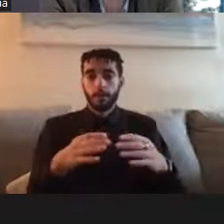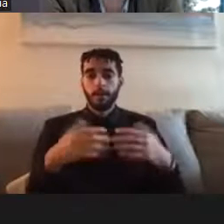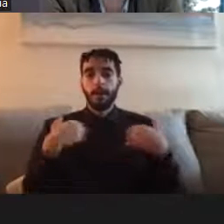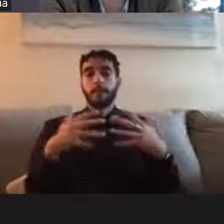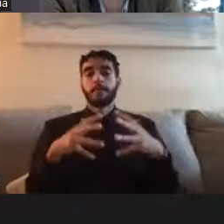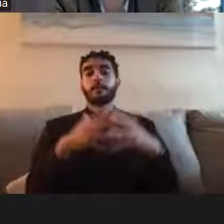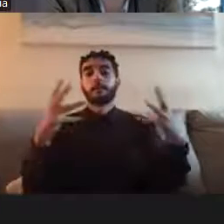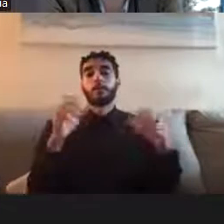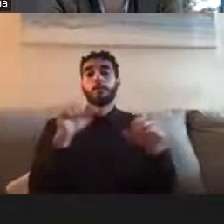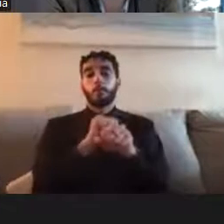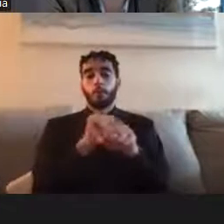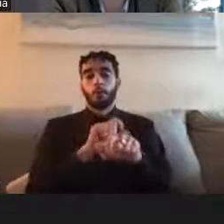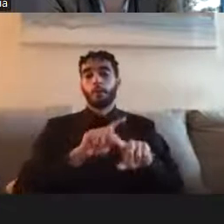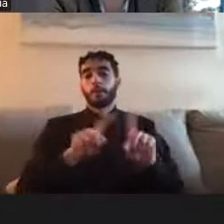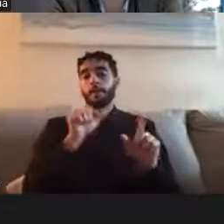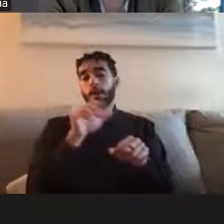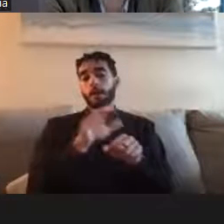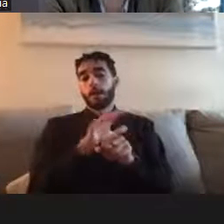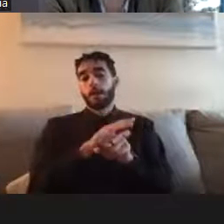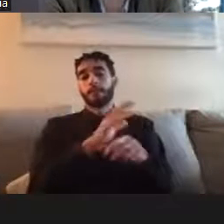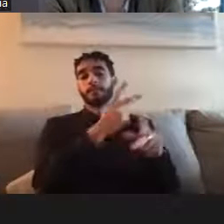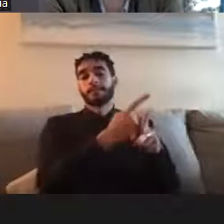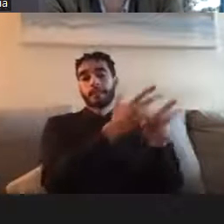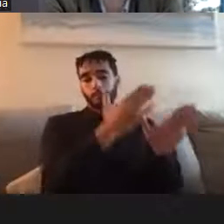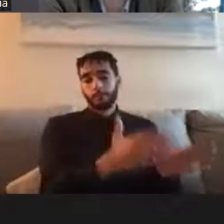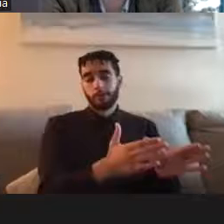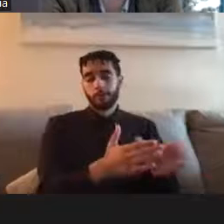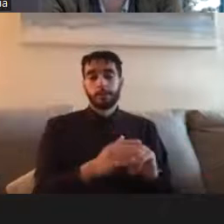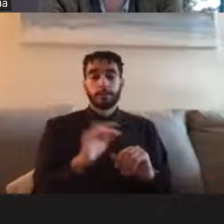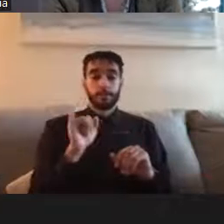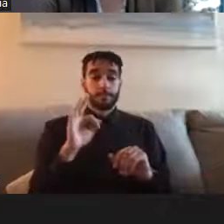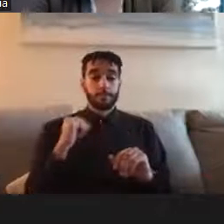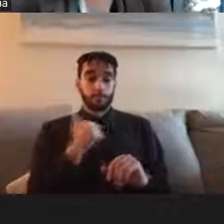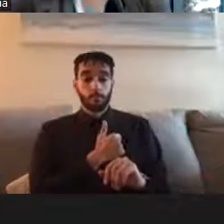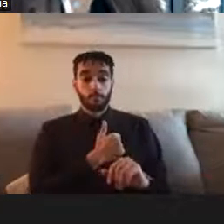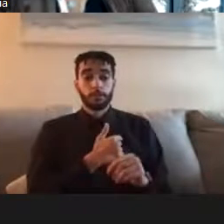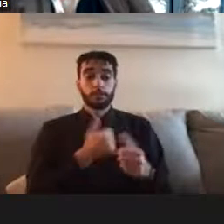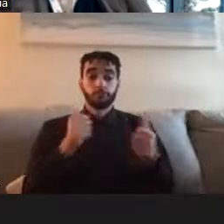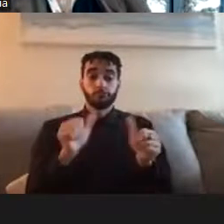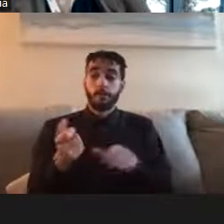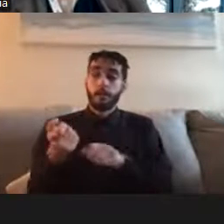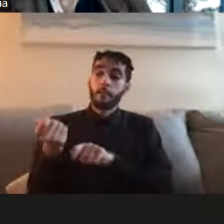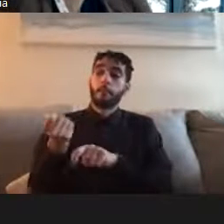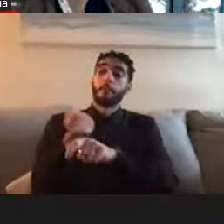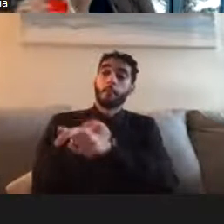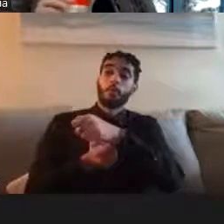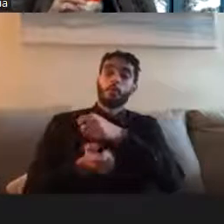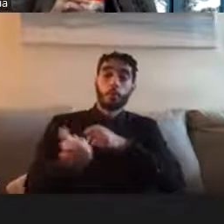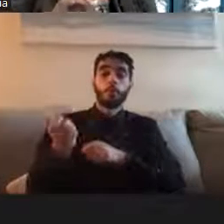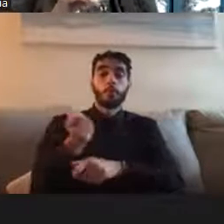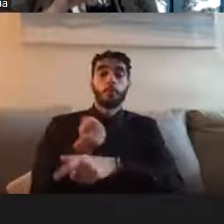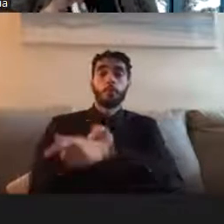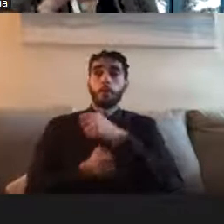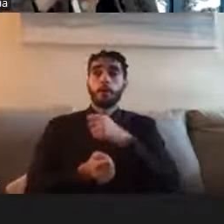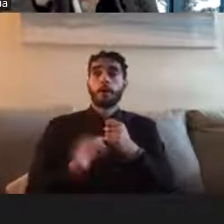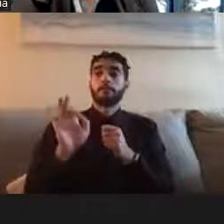enough caregivers. And if we don't make it enticing, or we don't make it where they can bridge into another